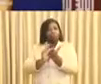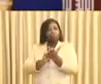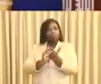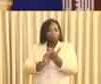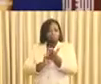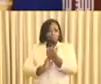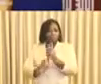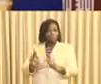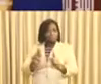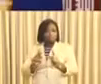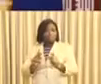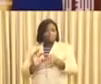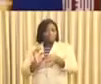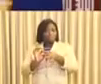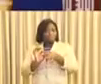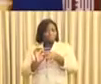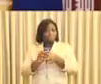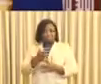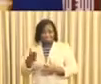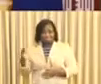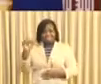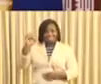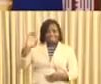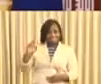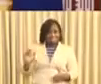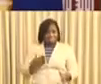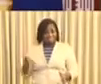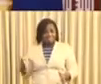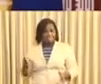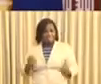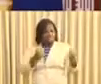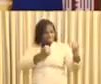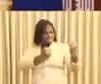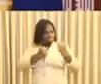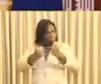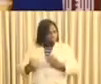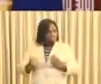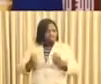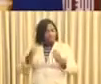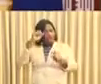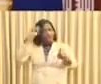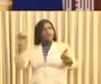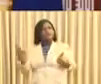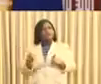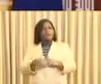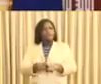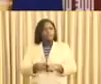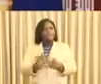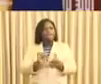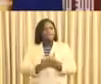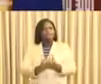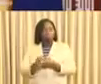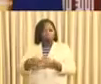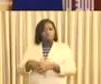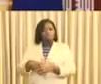associations. The strong consensus that emerged from these and other consultations is